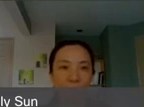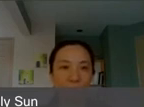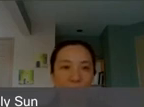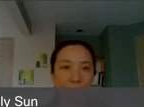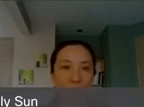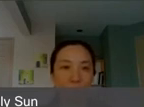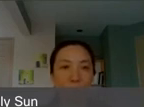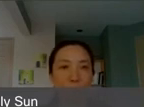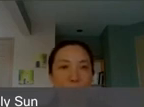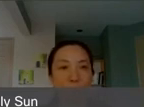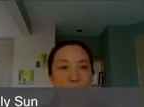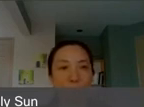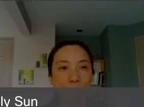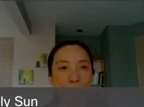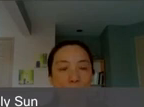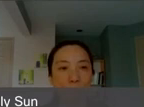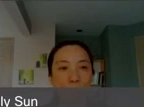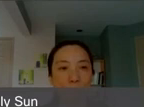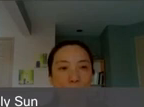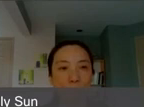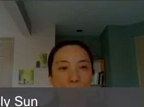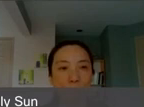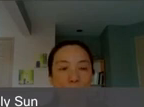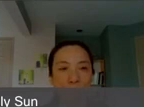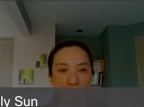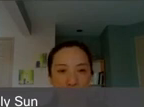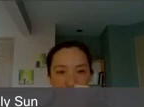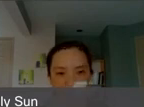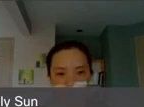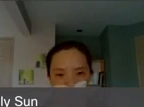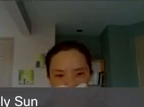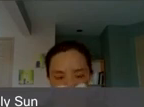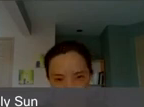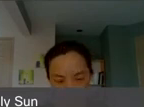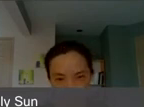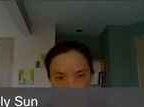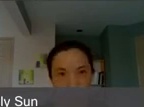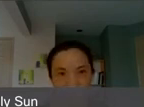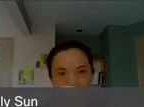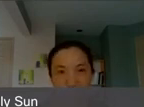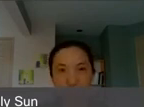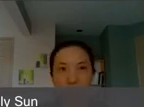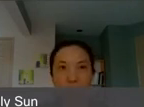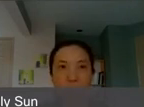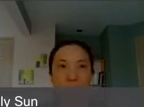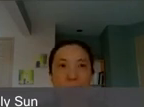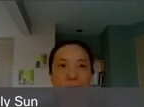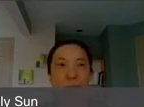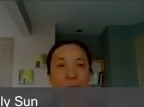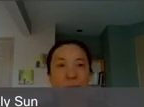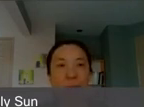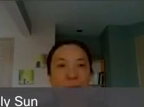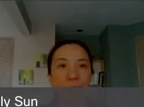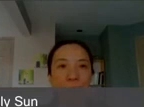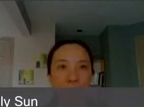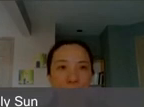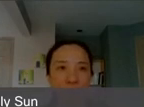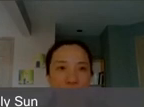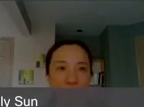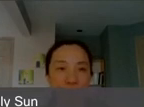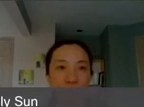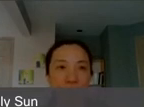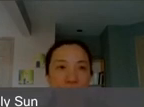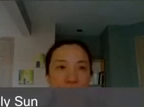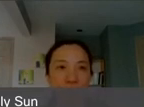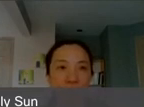the support of our community and the responsiveness to our services, which make this achievement possible. And I'm going to turn it over